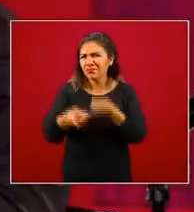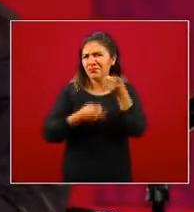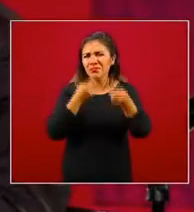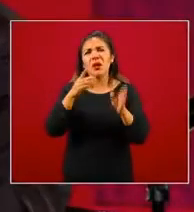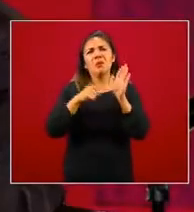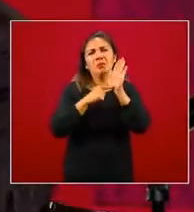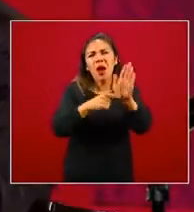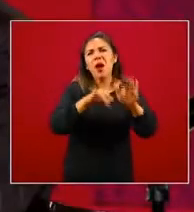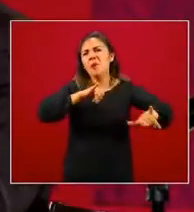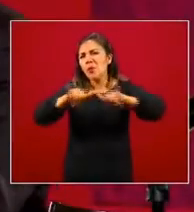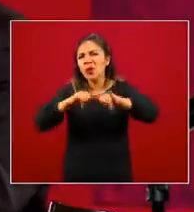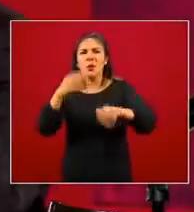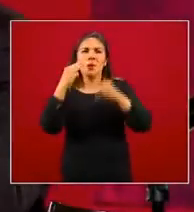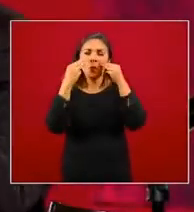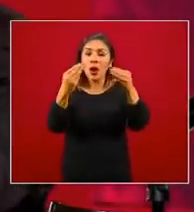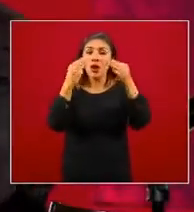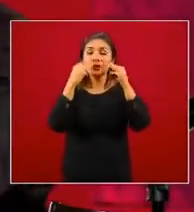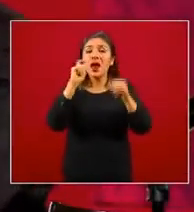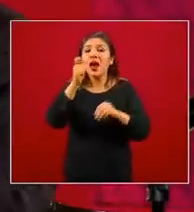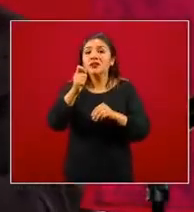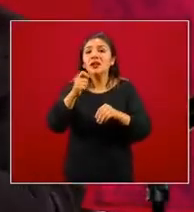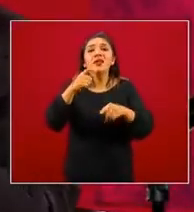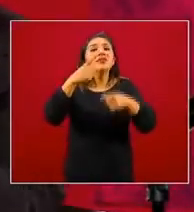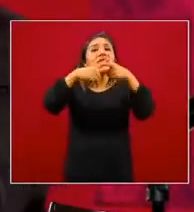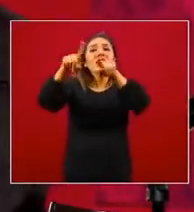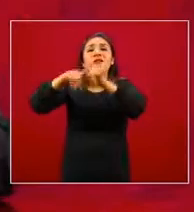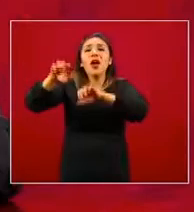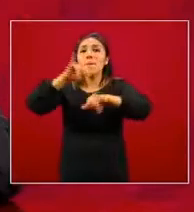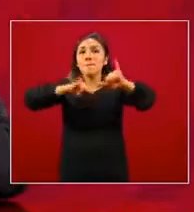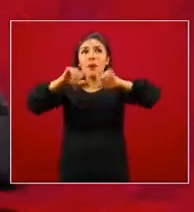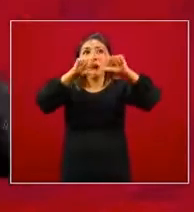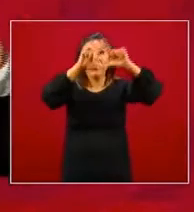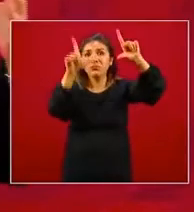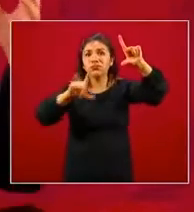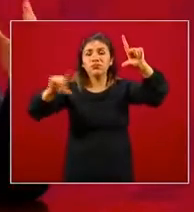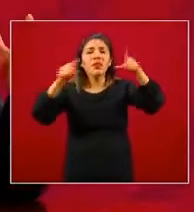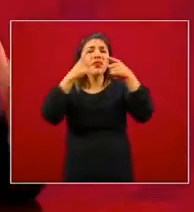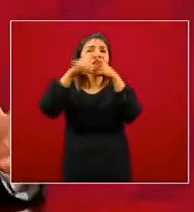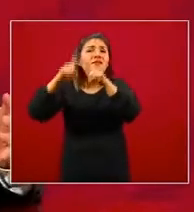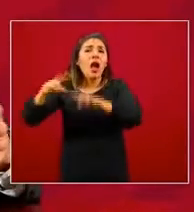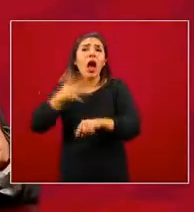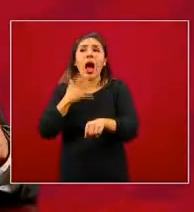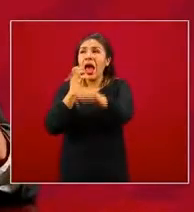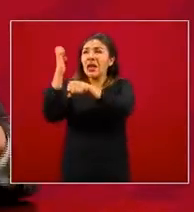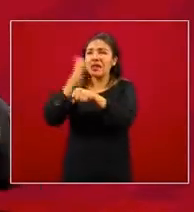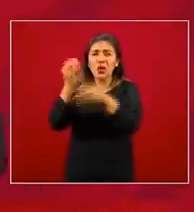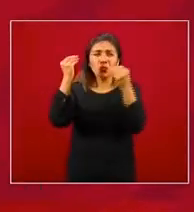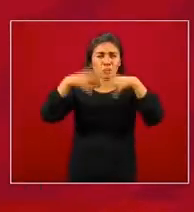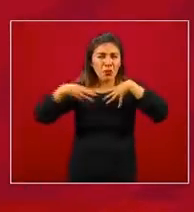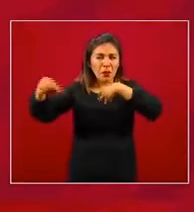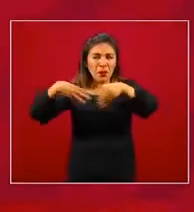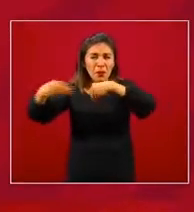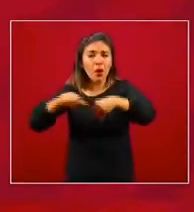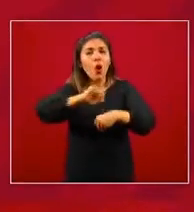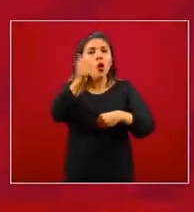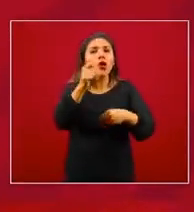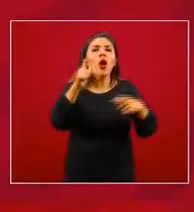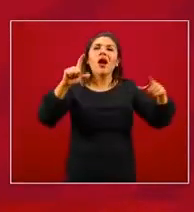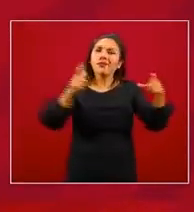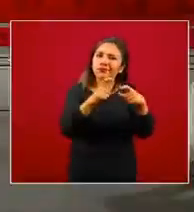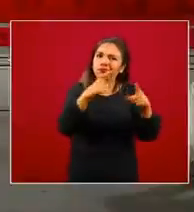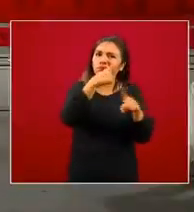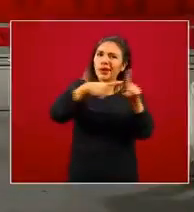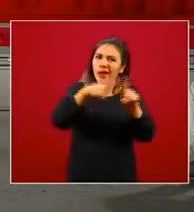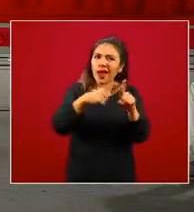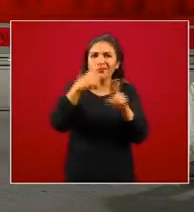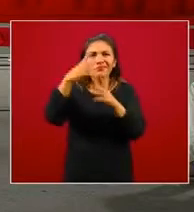explained once and again, how we've shown you in the maps, it is not equal all over